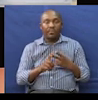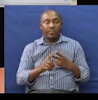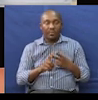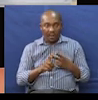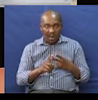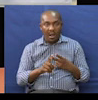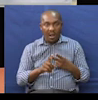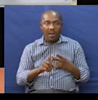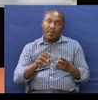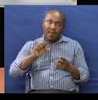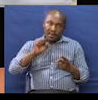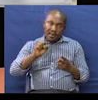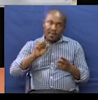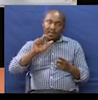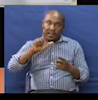slavery.